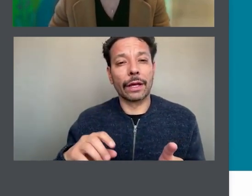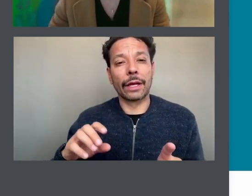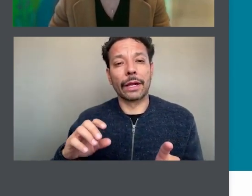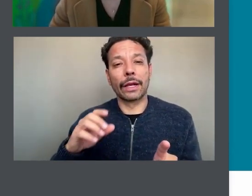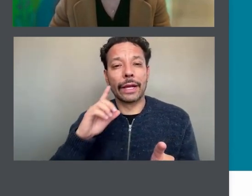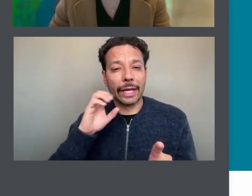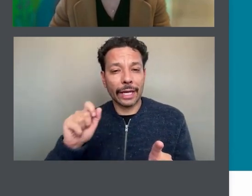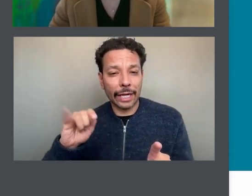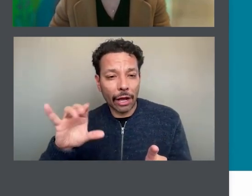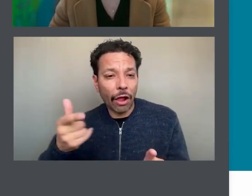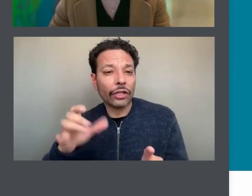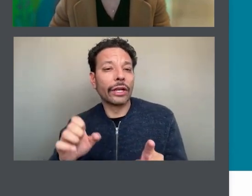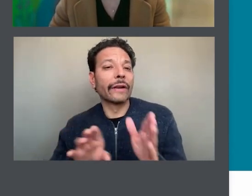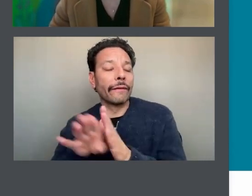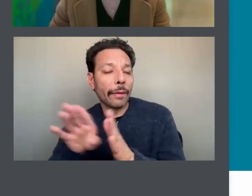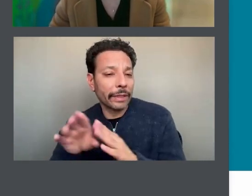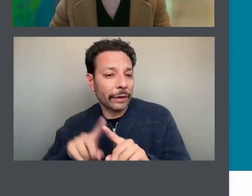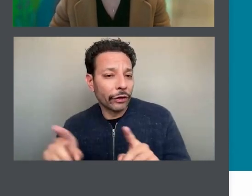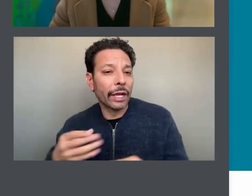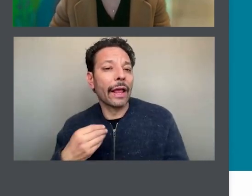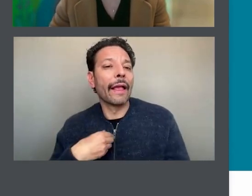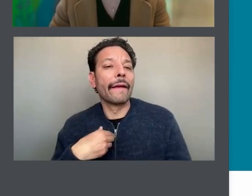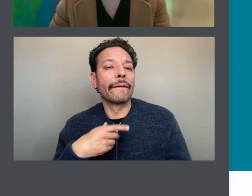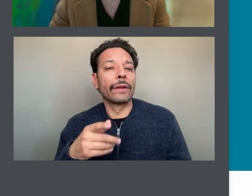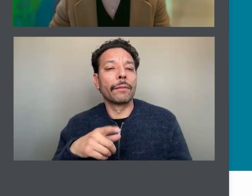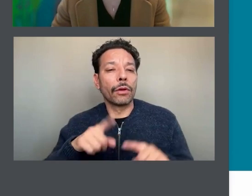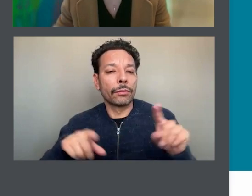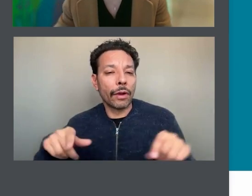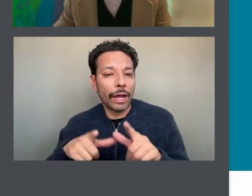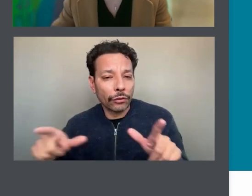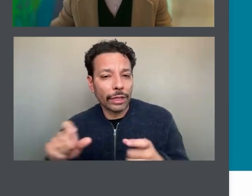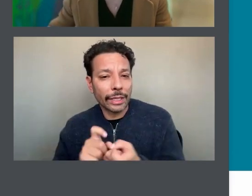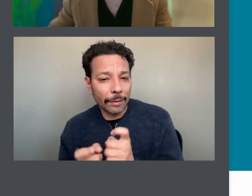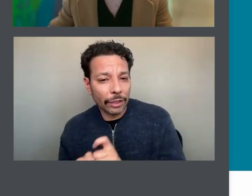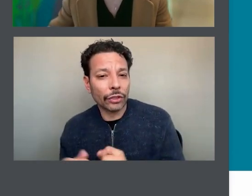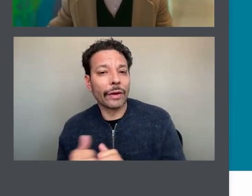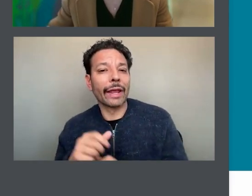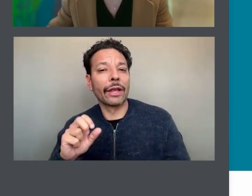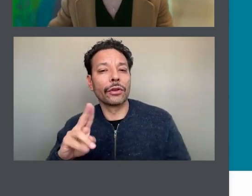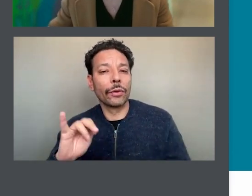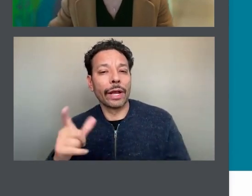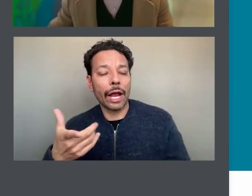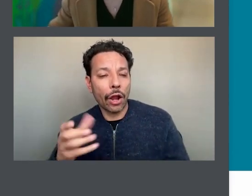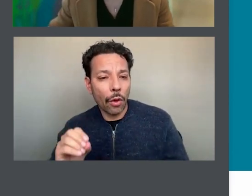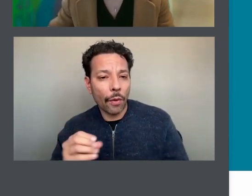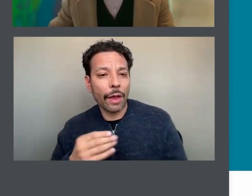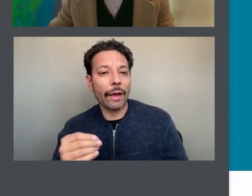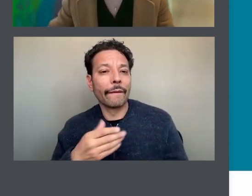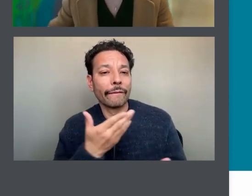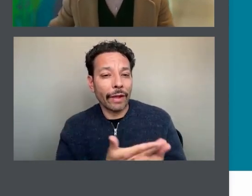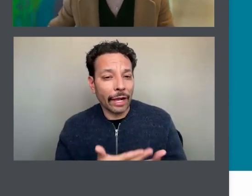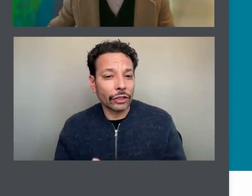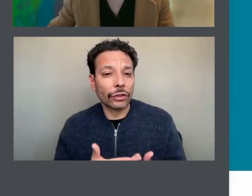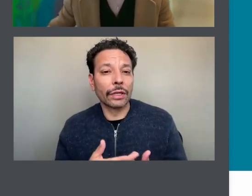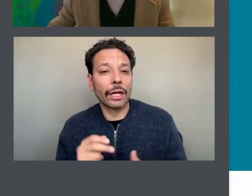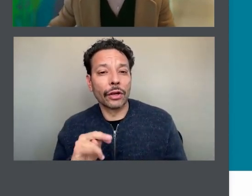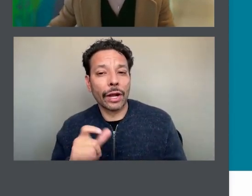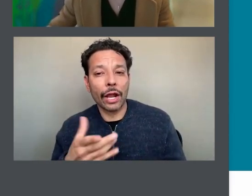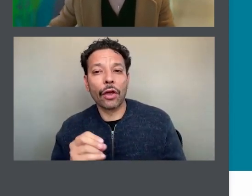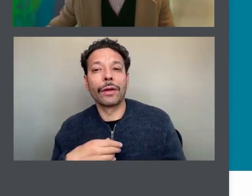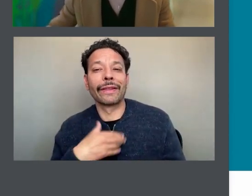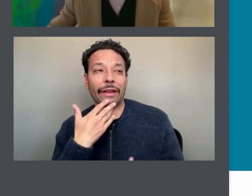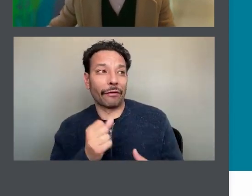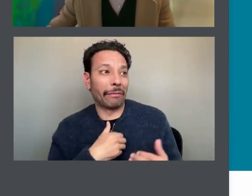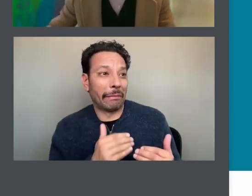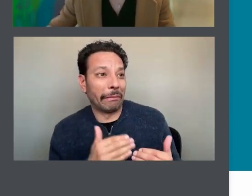differences. Certainly multiple language adaptations would be helpful, and a full validation study is warranted as well. Thank you for letting me go a little